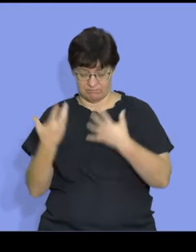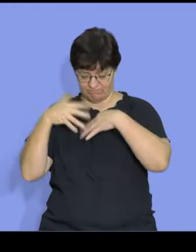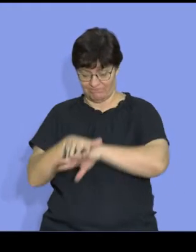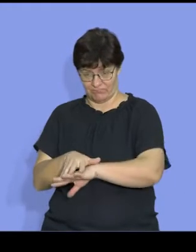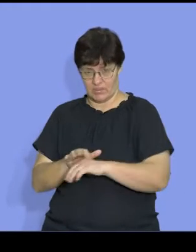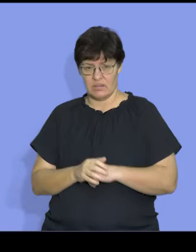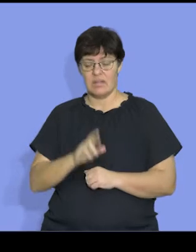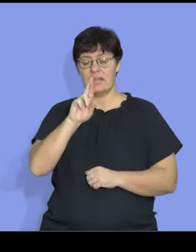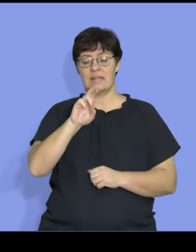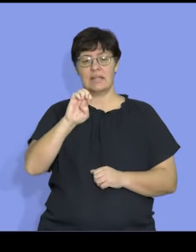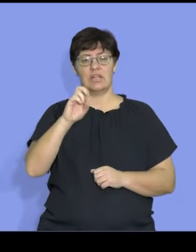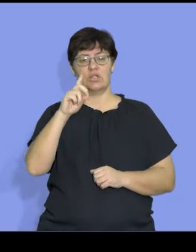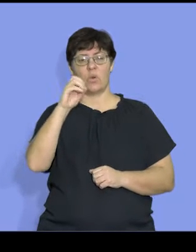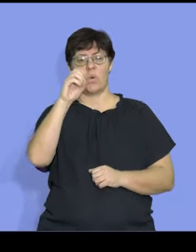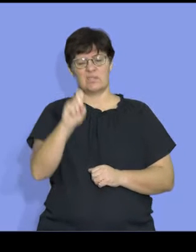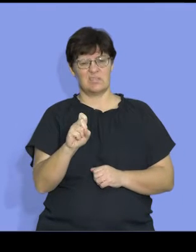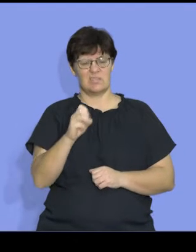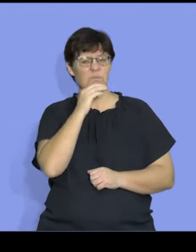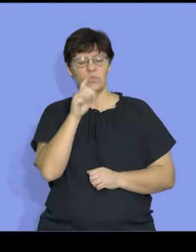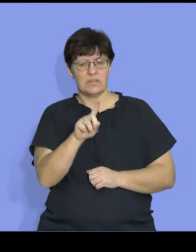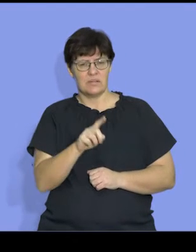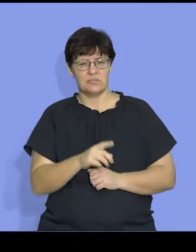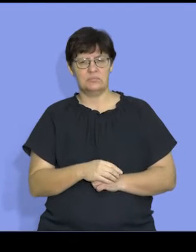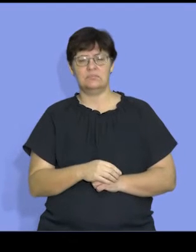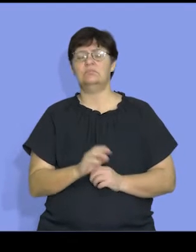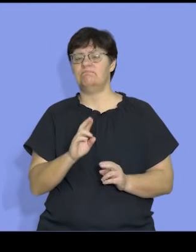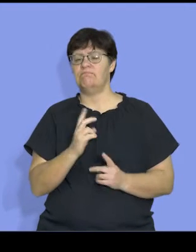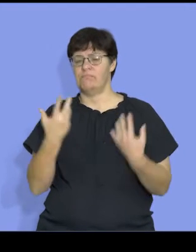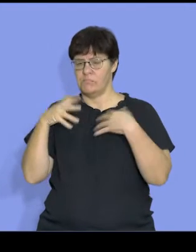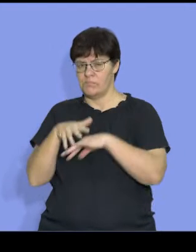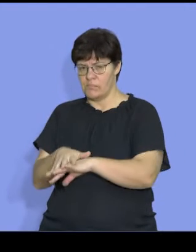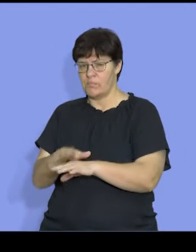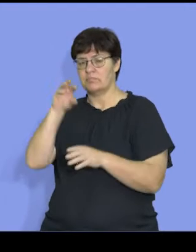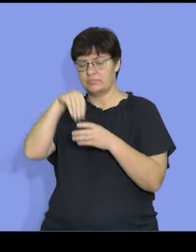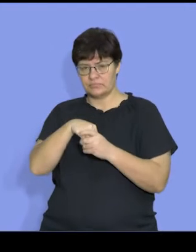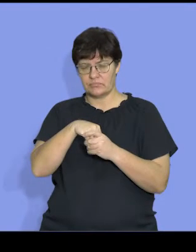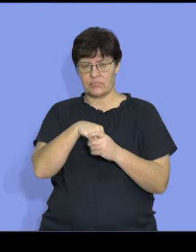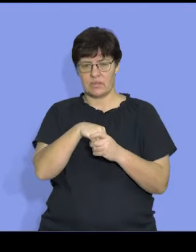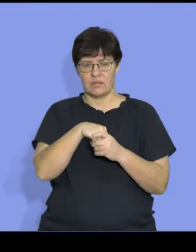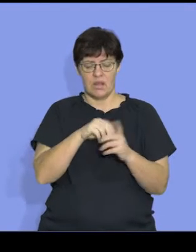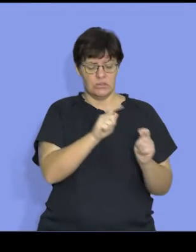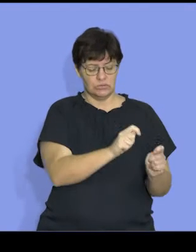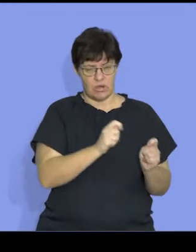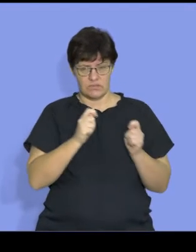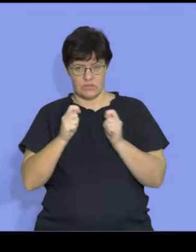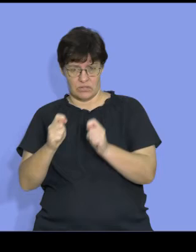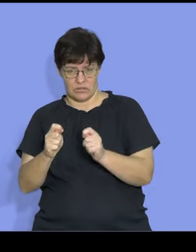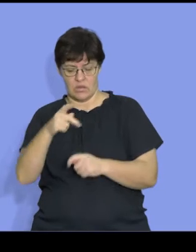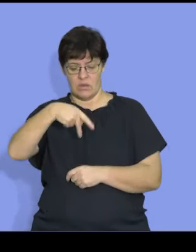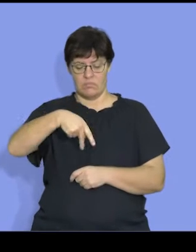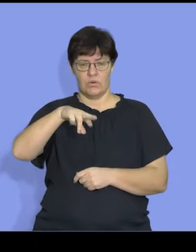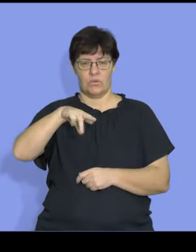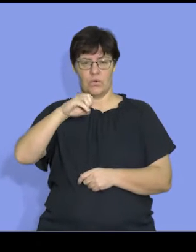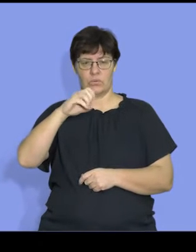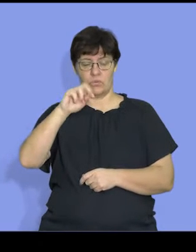word redox suggests that this is a type of reaction which involves the transfer of a proton based on